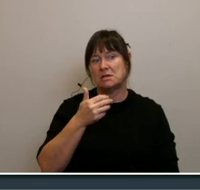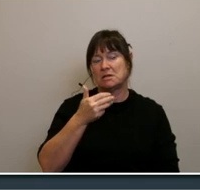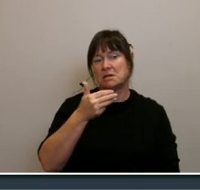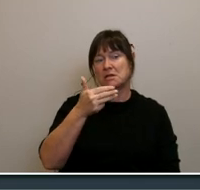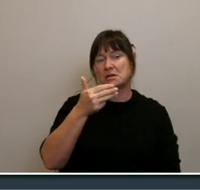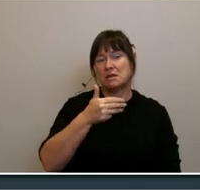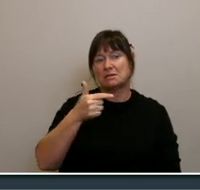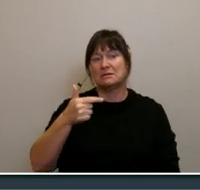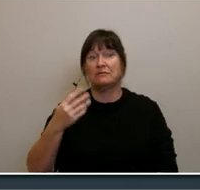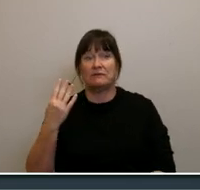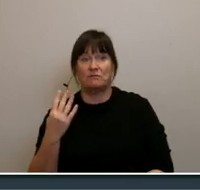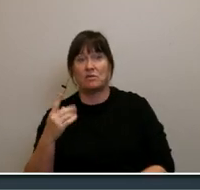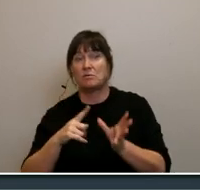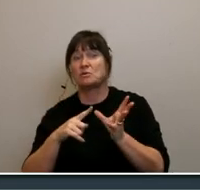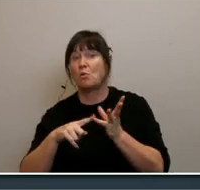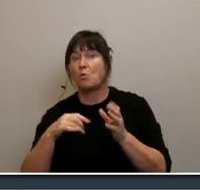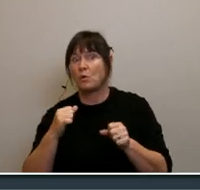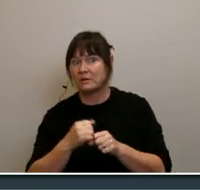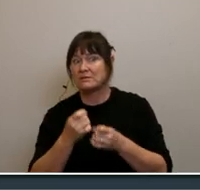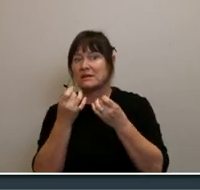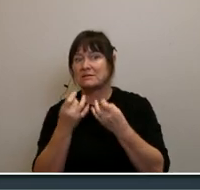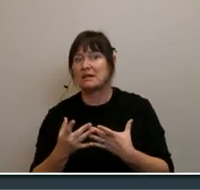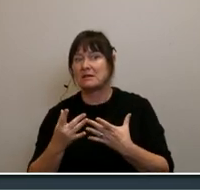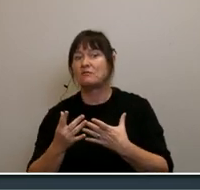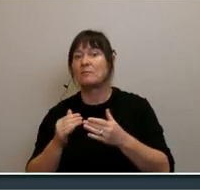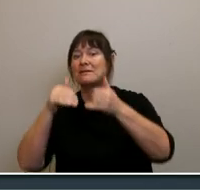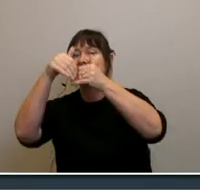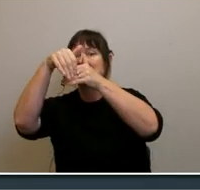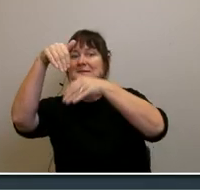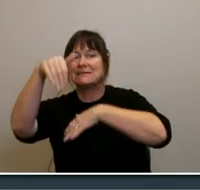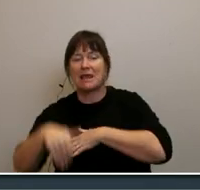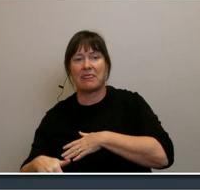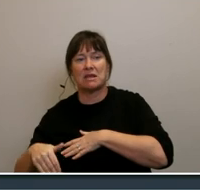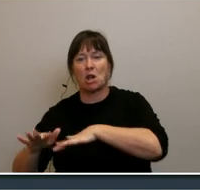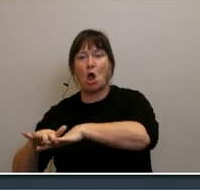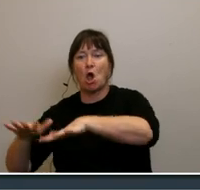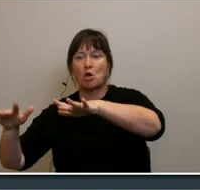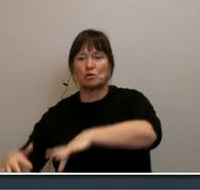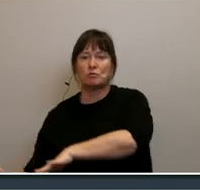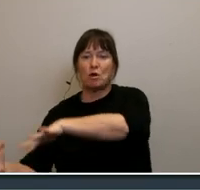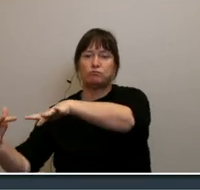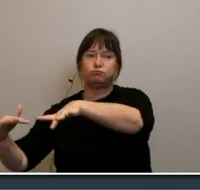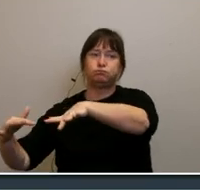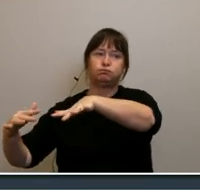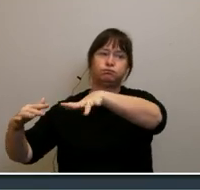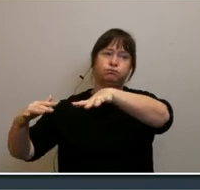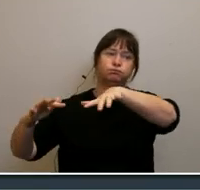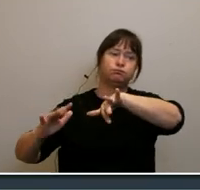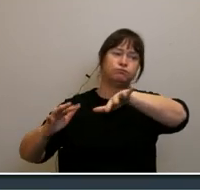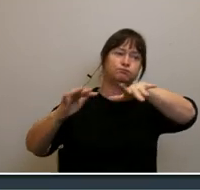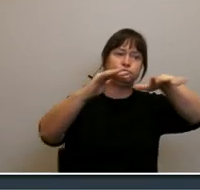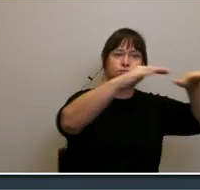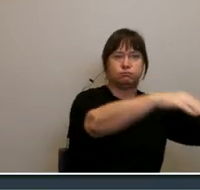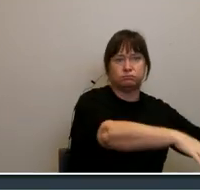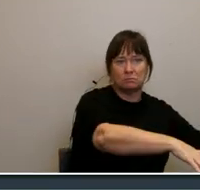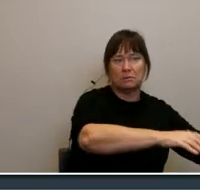swell event originated from a southern ocean swell, and it stayed around just as long as what the last one did.